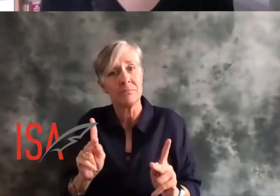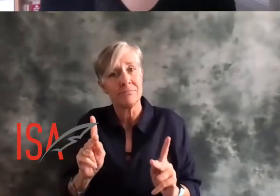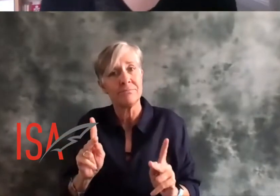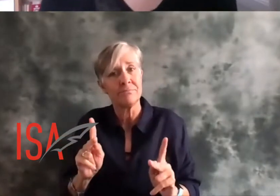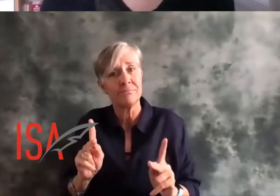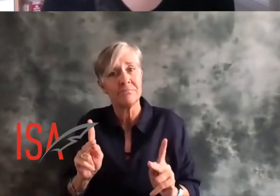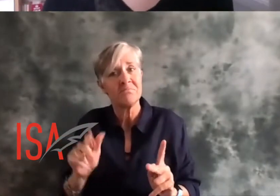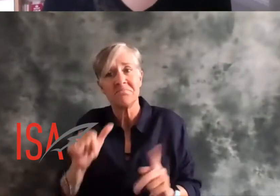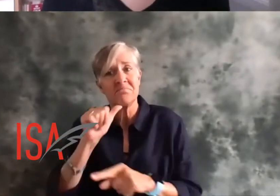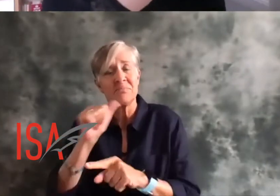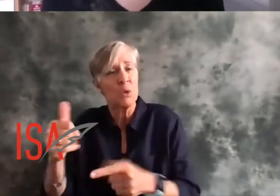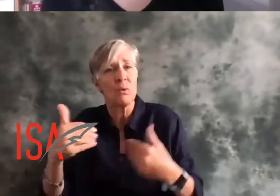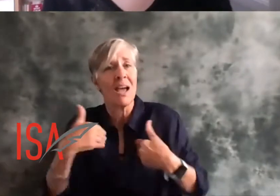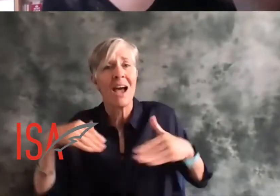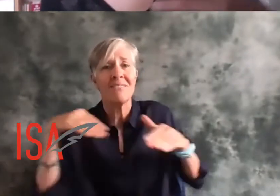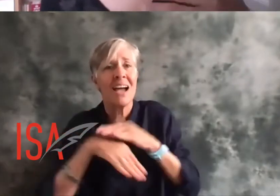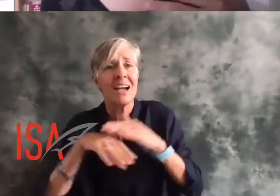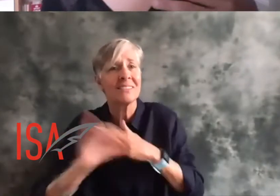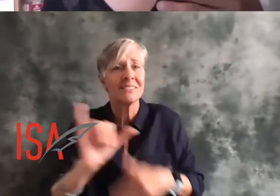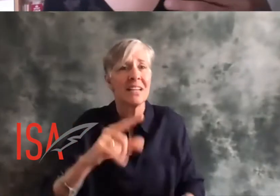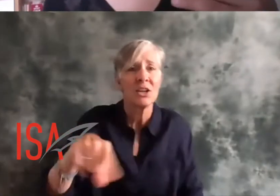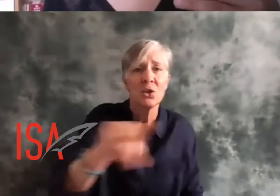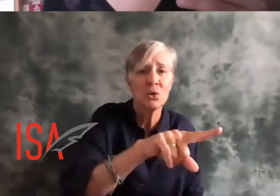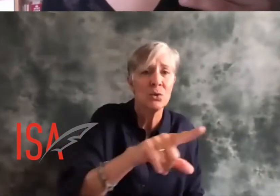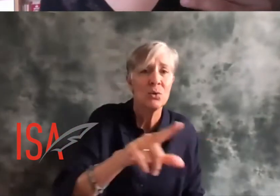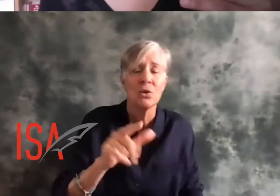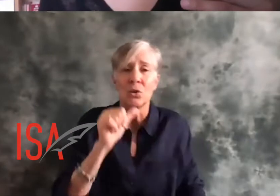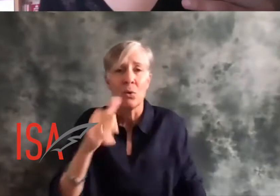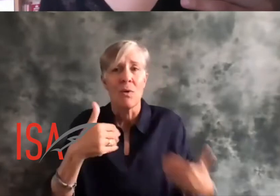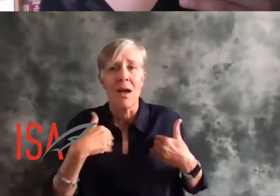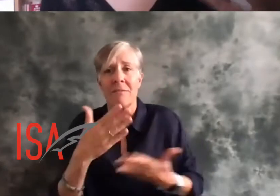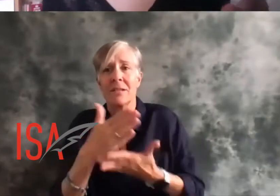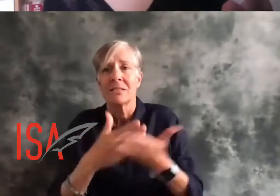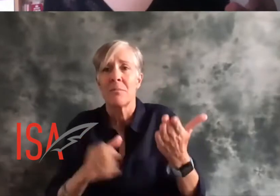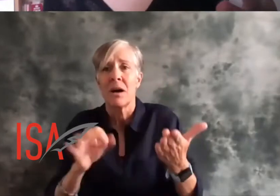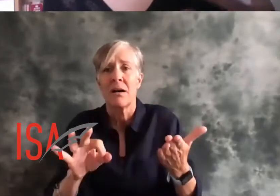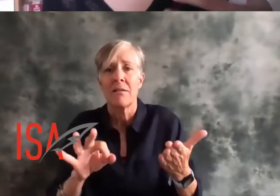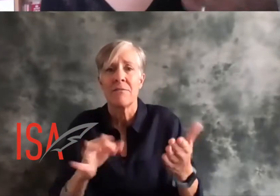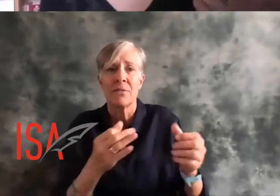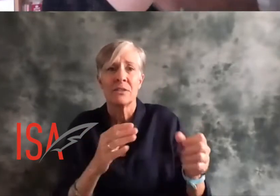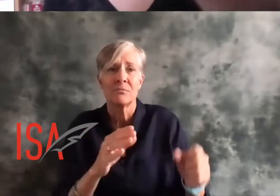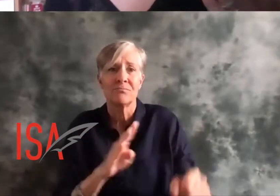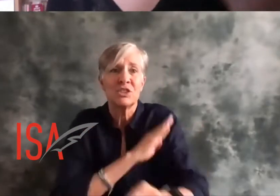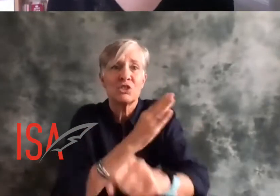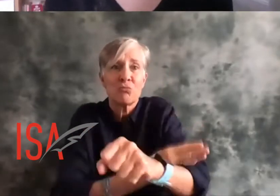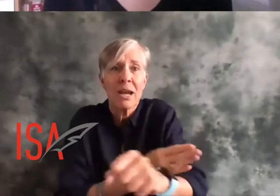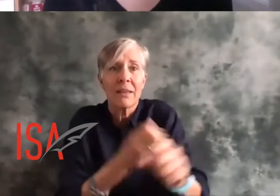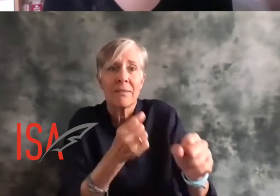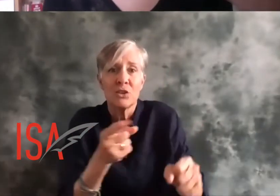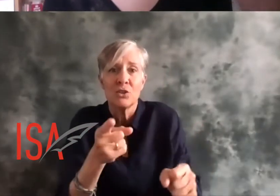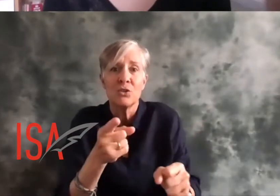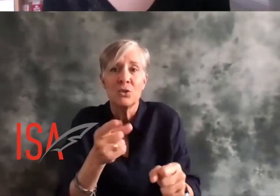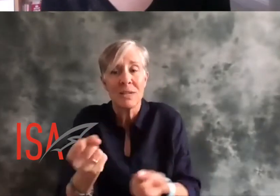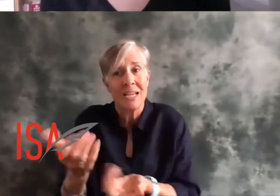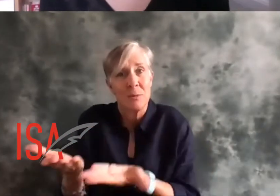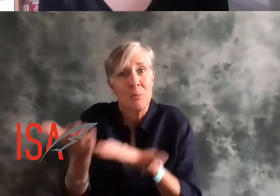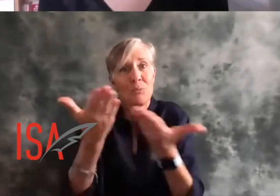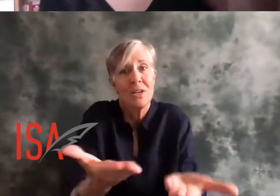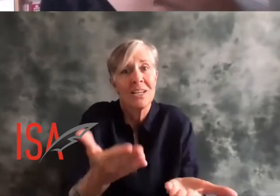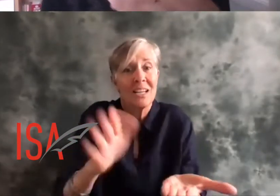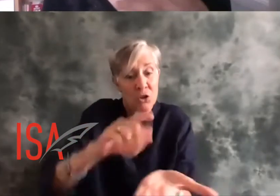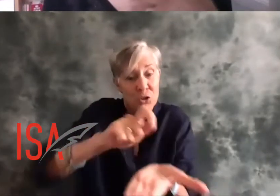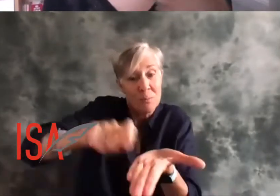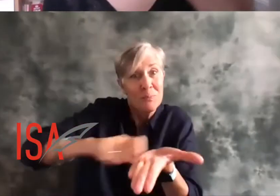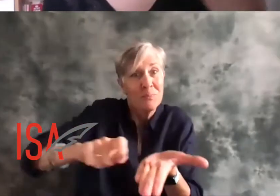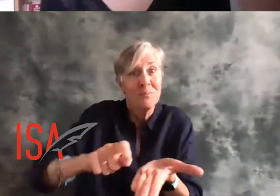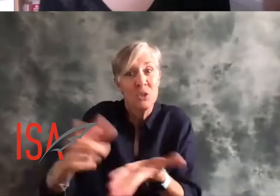do not have the access that you have, do not have some of the strengths that you have, that you can bring to the page to include them,